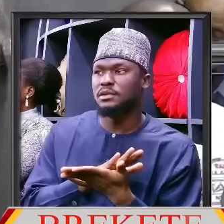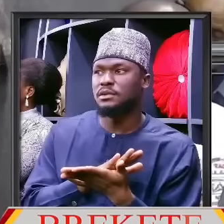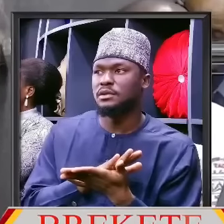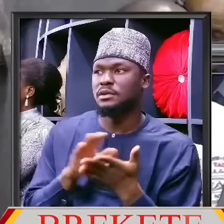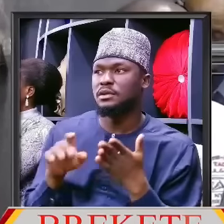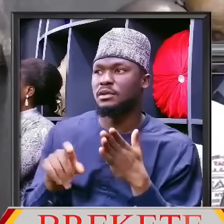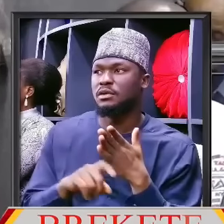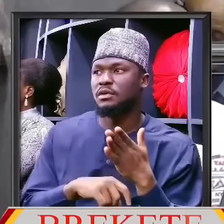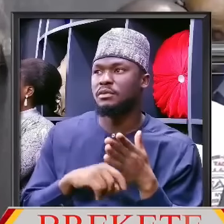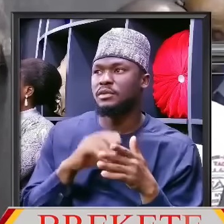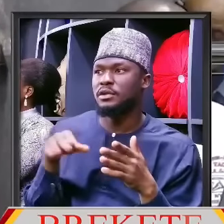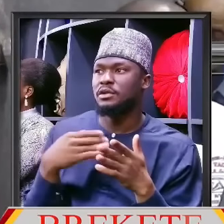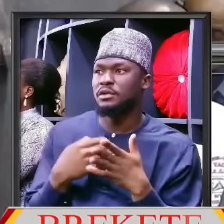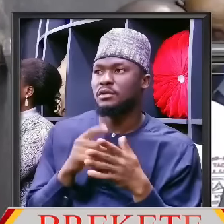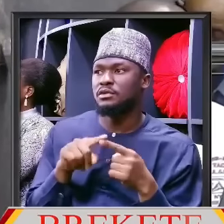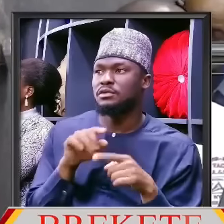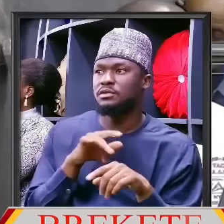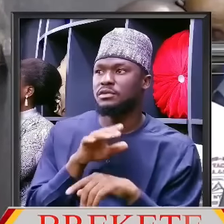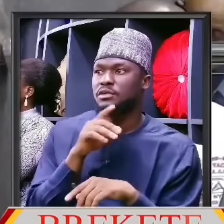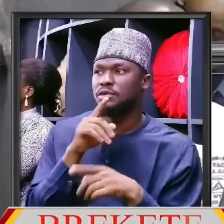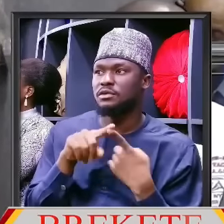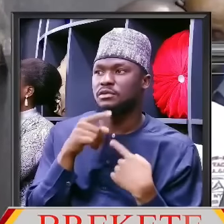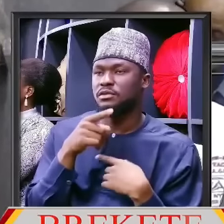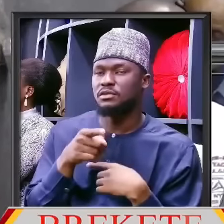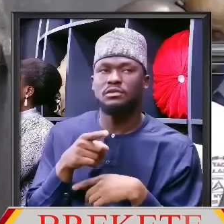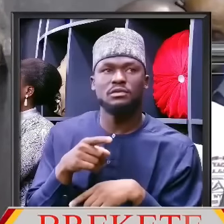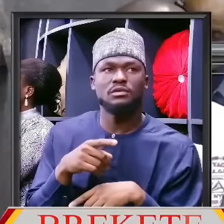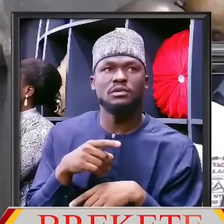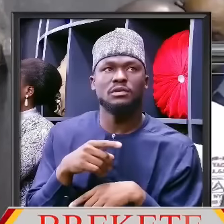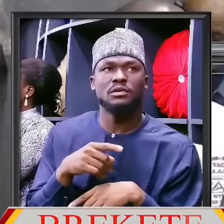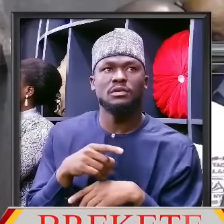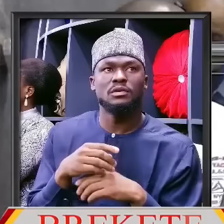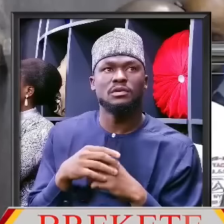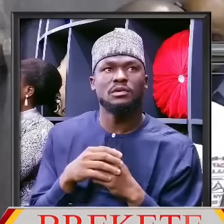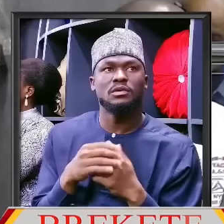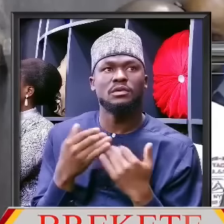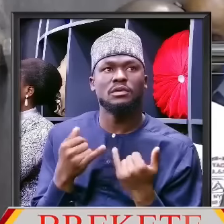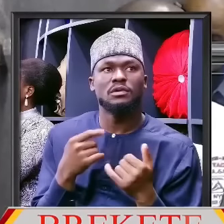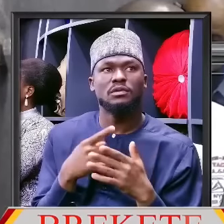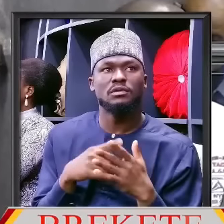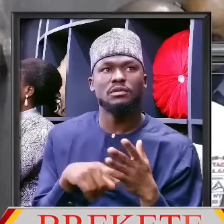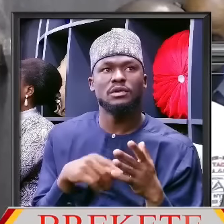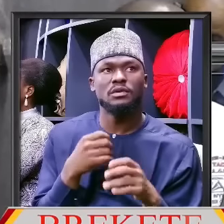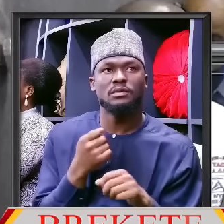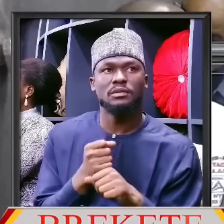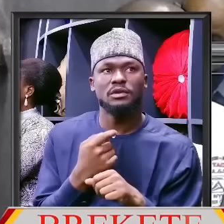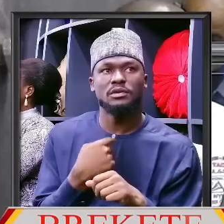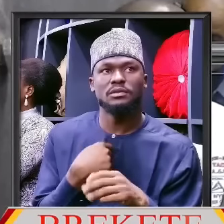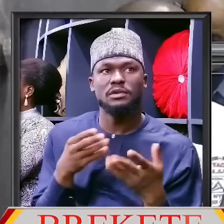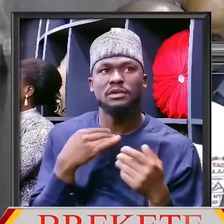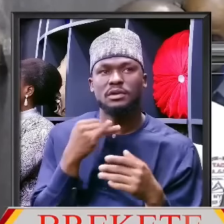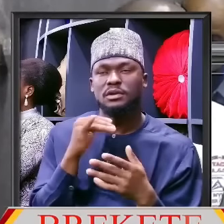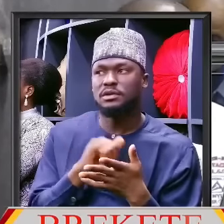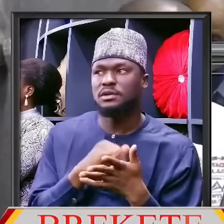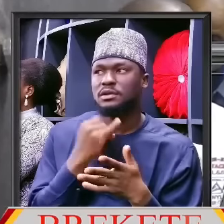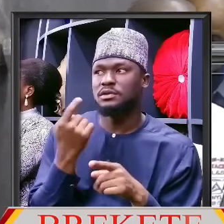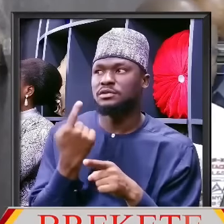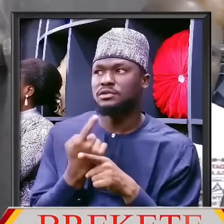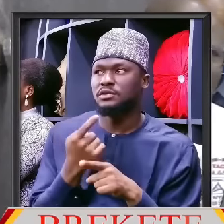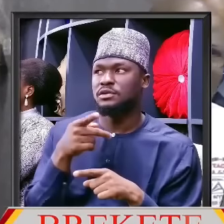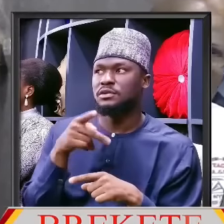you. And the way they tell reply, they tell us the way we'll take go for this matter. So what we just see here, the